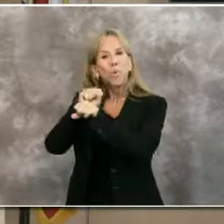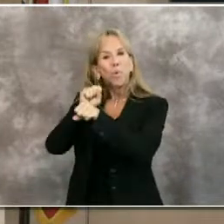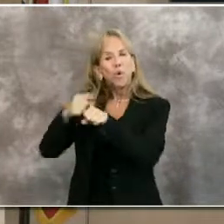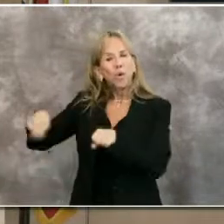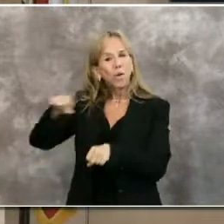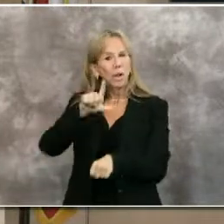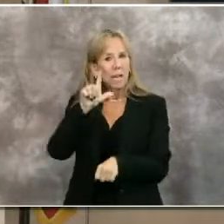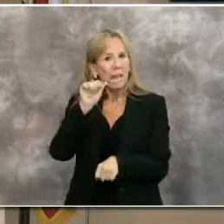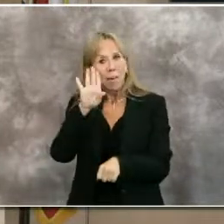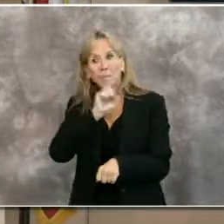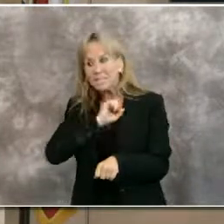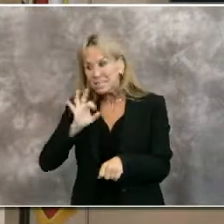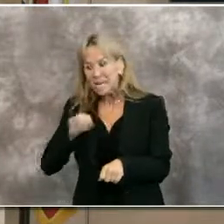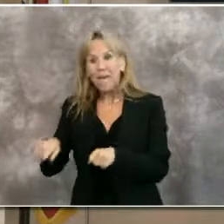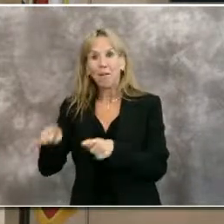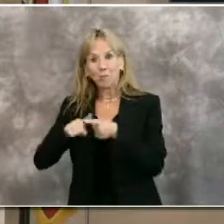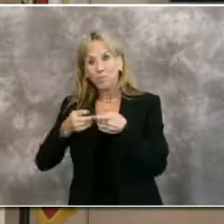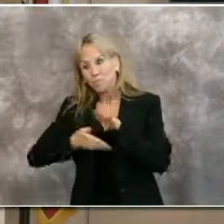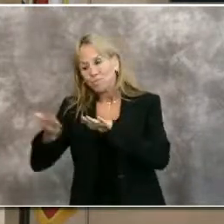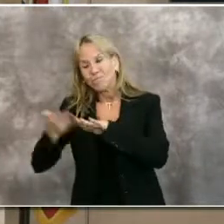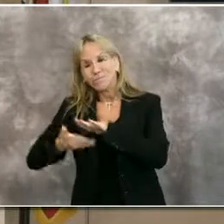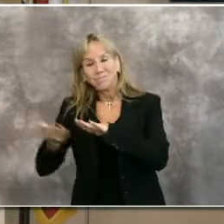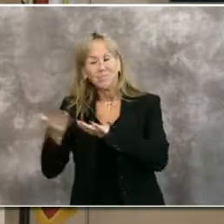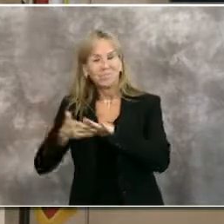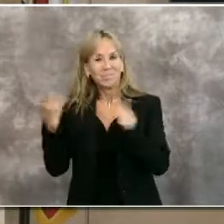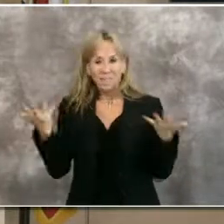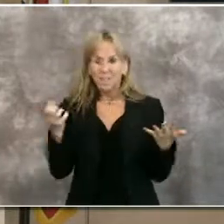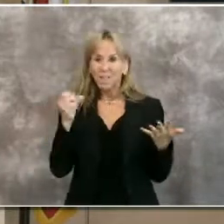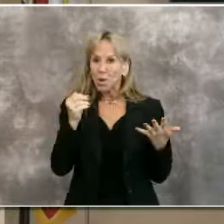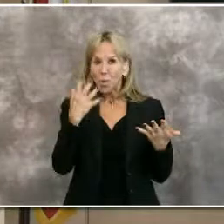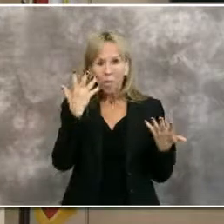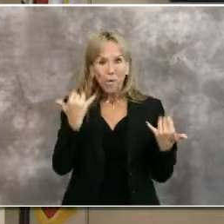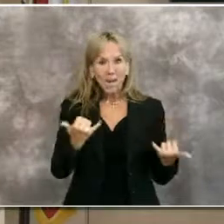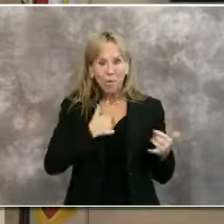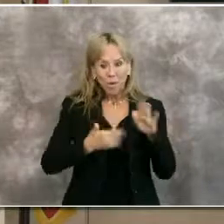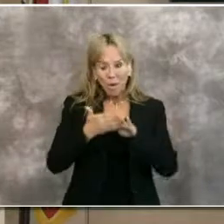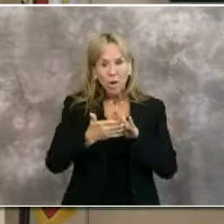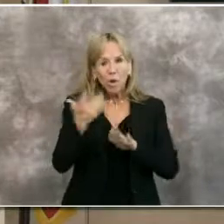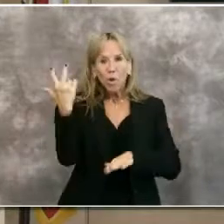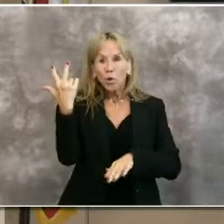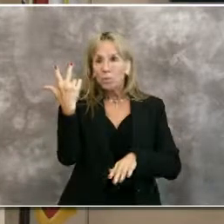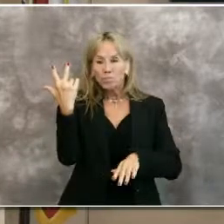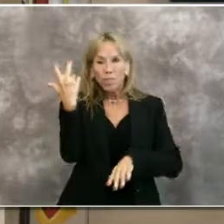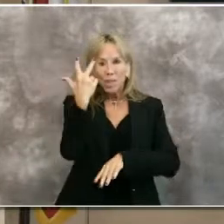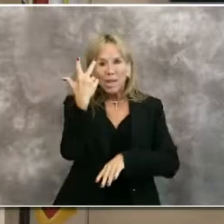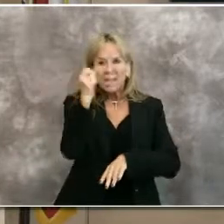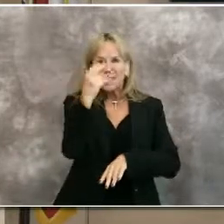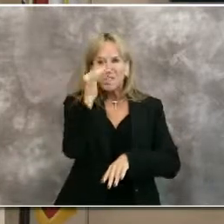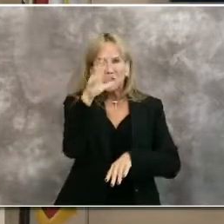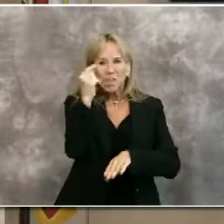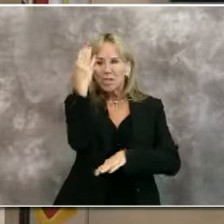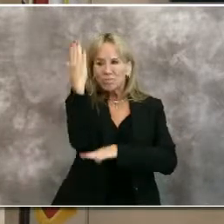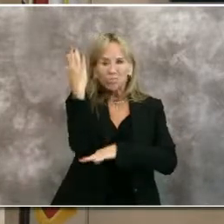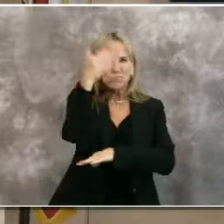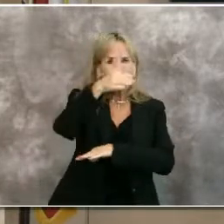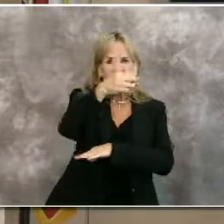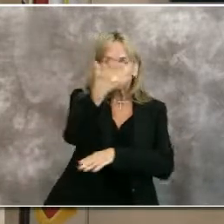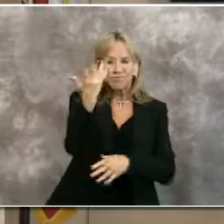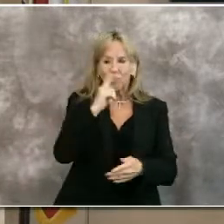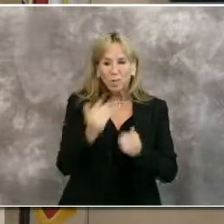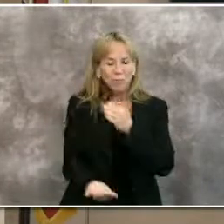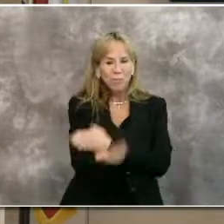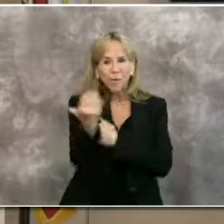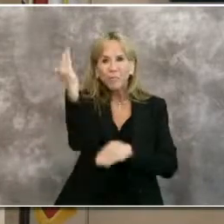partners and even community clinics are doing three shifts, 7 days a week to try to meet the demand. But also